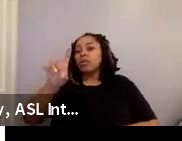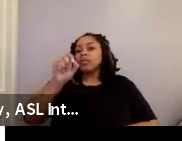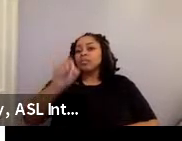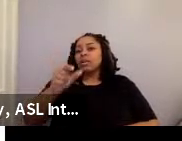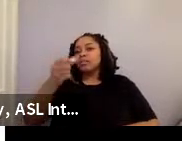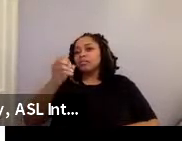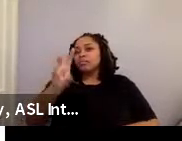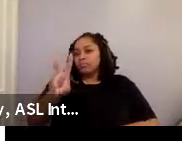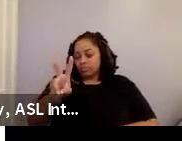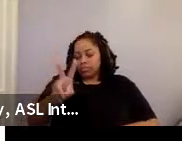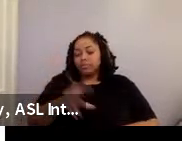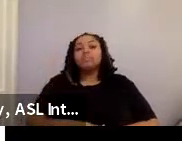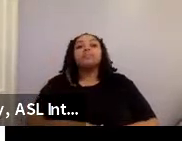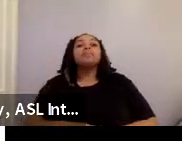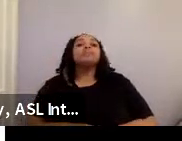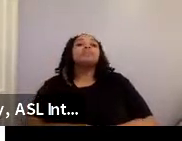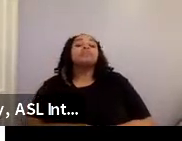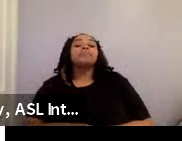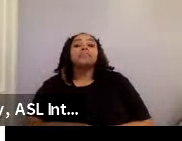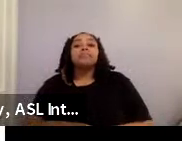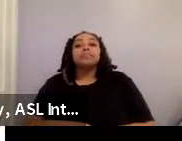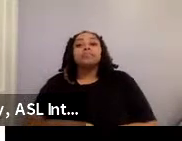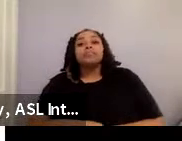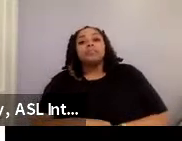www.section508.gov. Next slide.